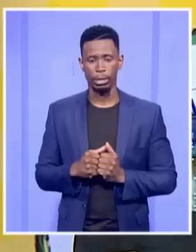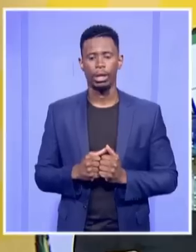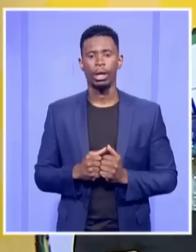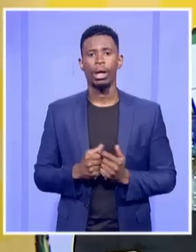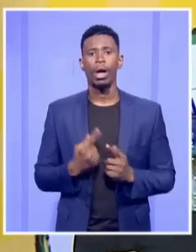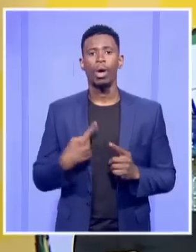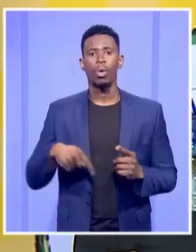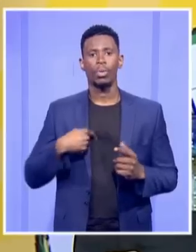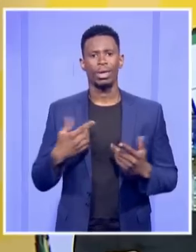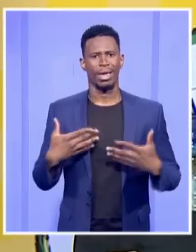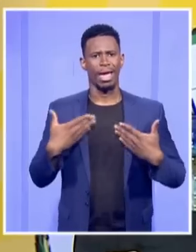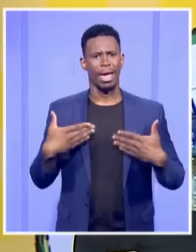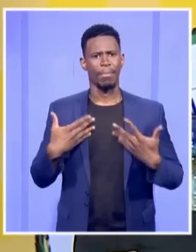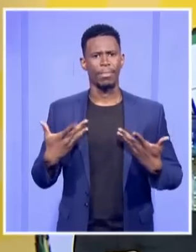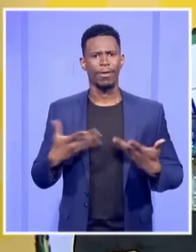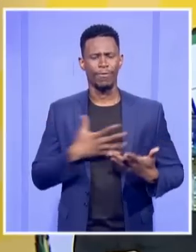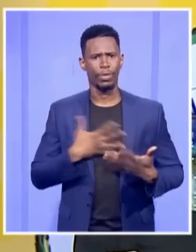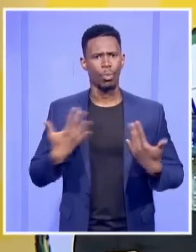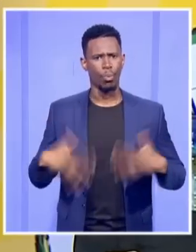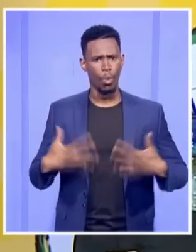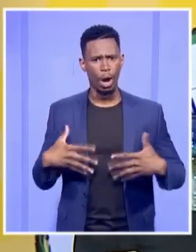planned.